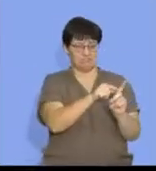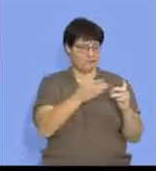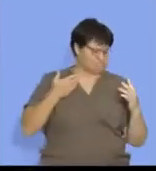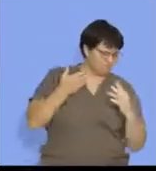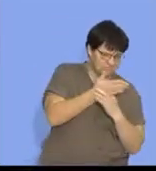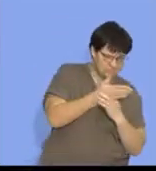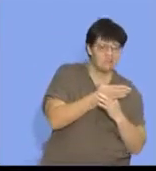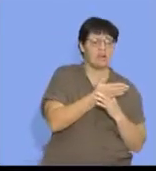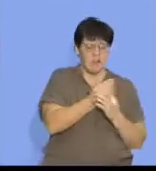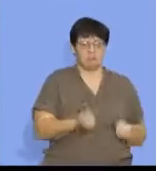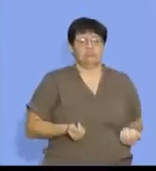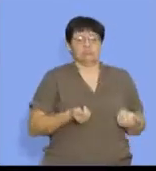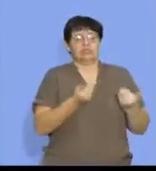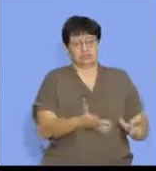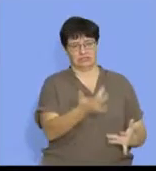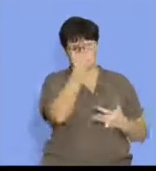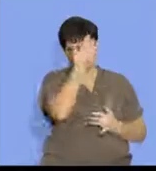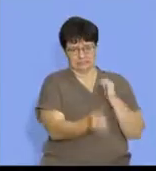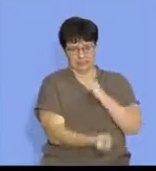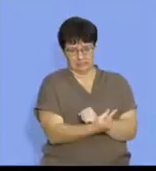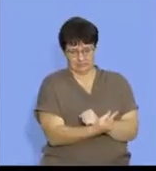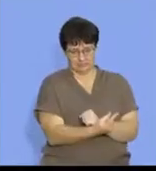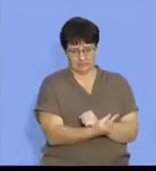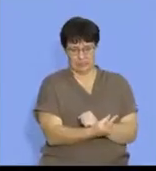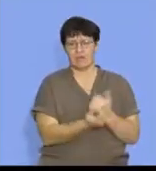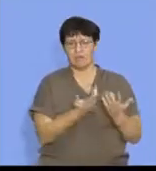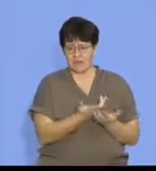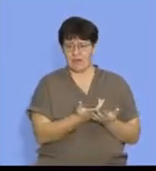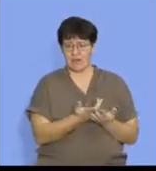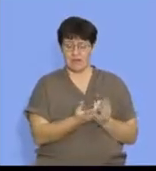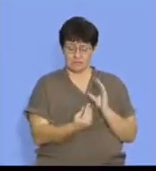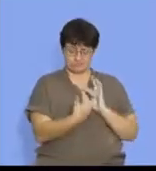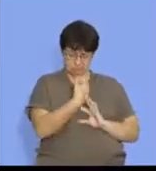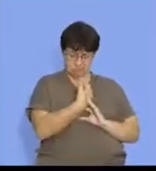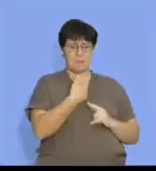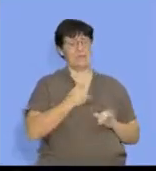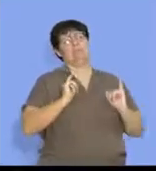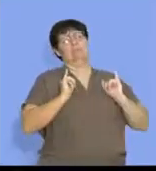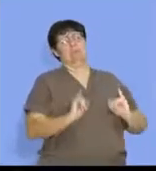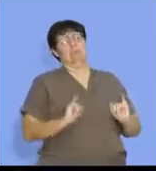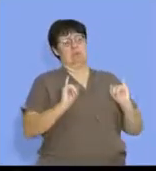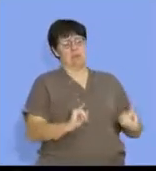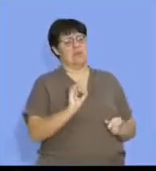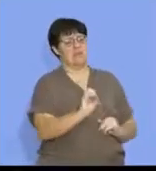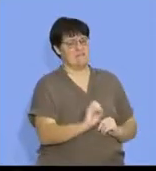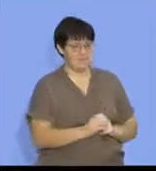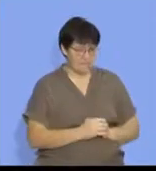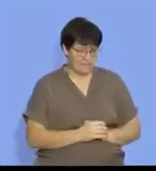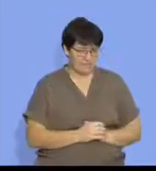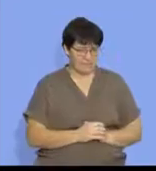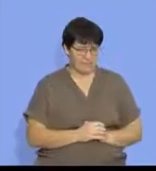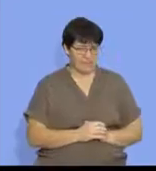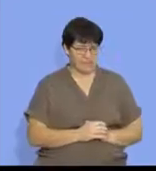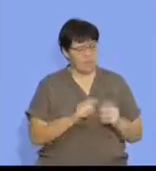always is going to produce disease. It's going to be bad for you if I have to use it in simple terms. Our